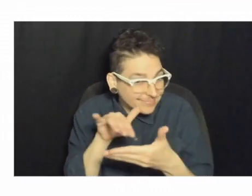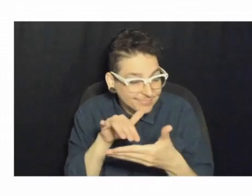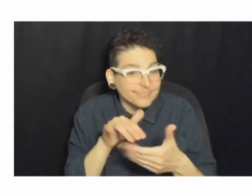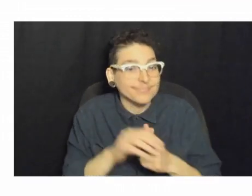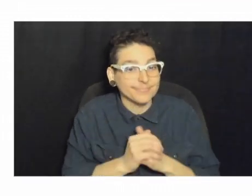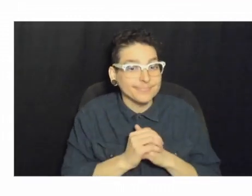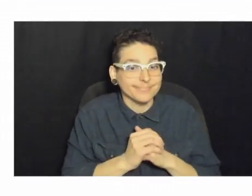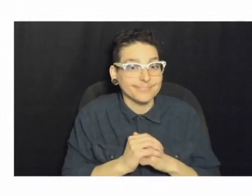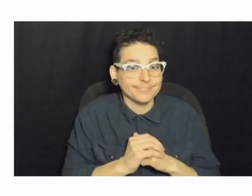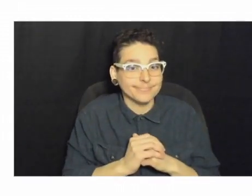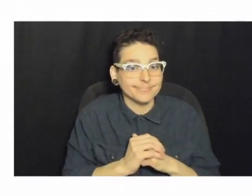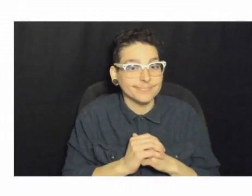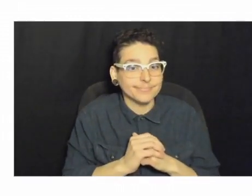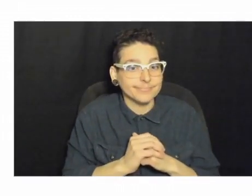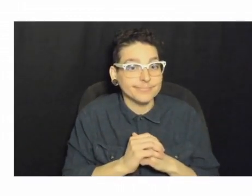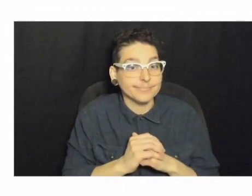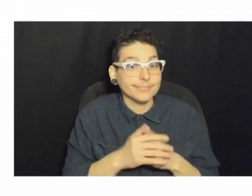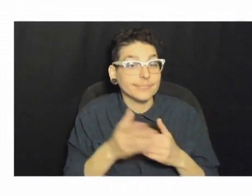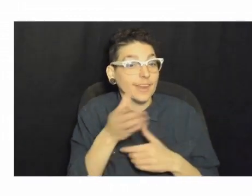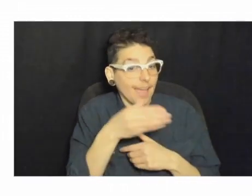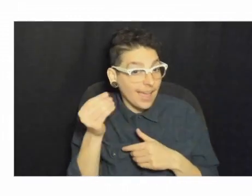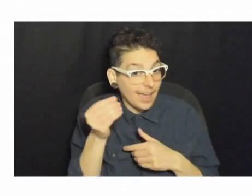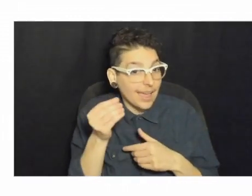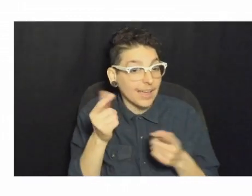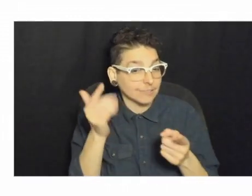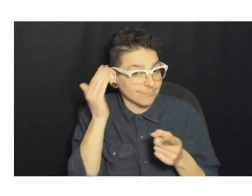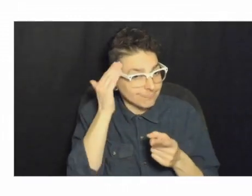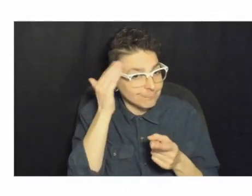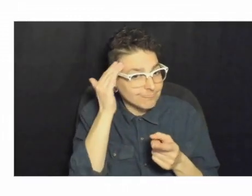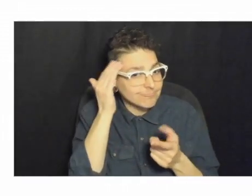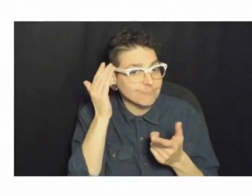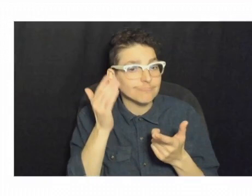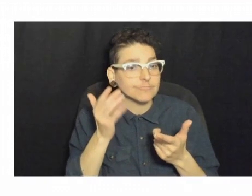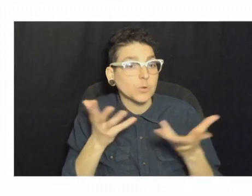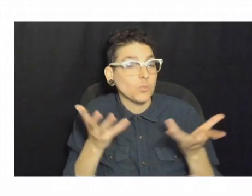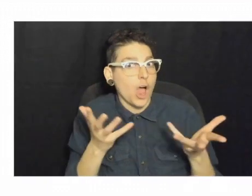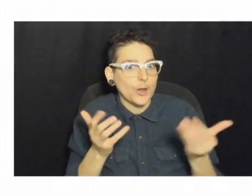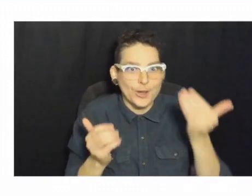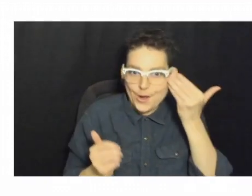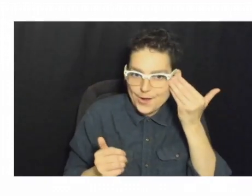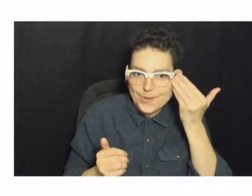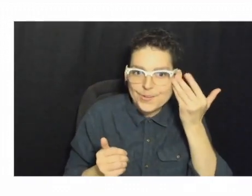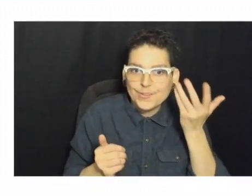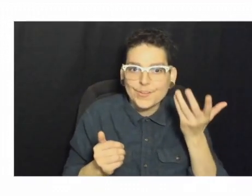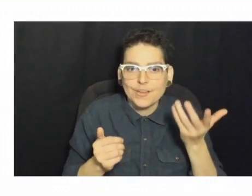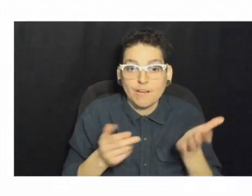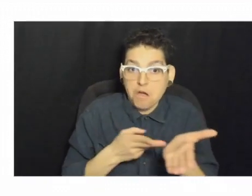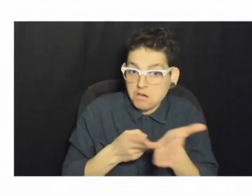knowing what you know, saying what you know and saying what you don't know.